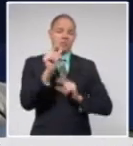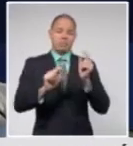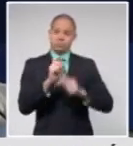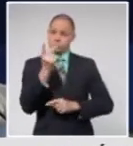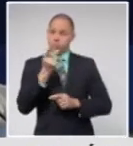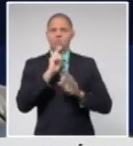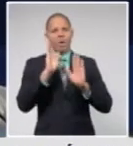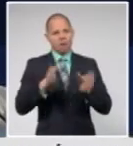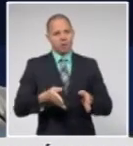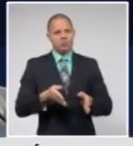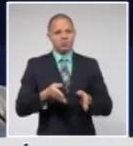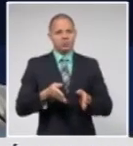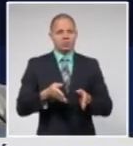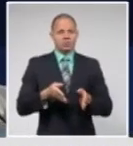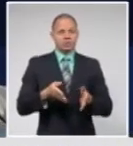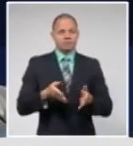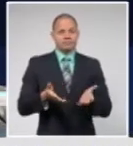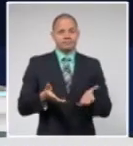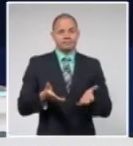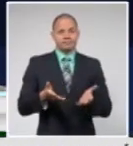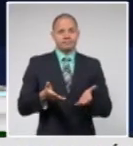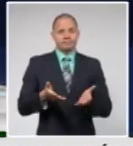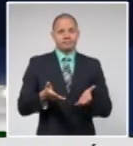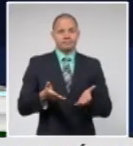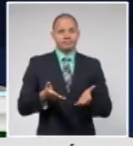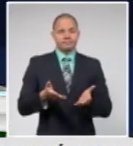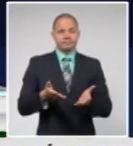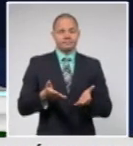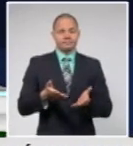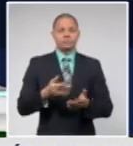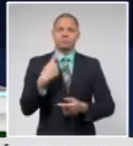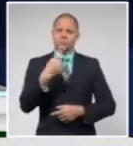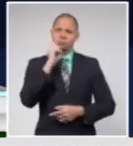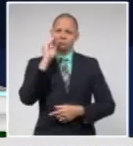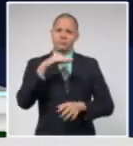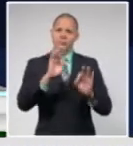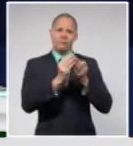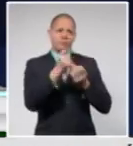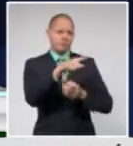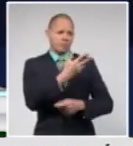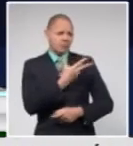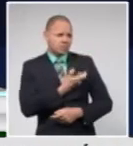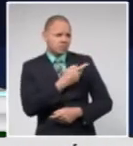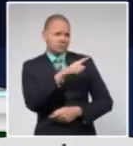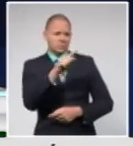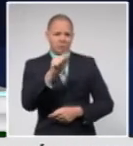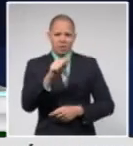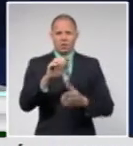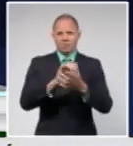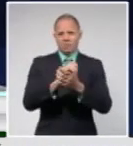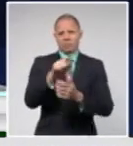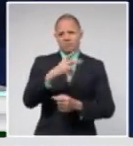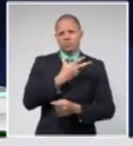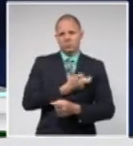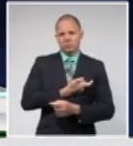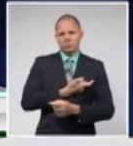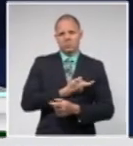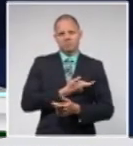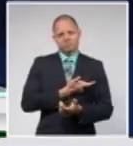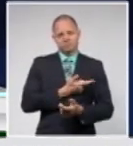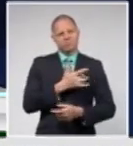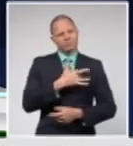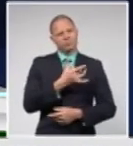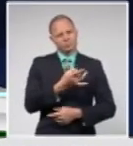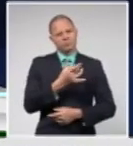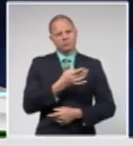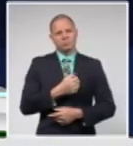female patient from Havana who suffered from some comorbidities. She showed the first symptoms on the 3rd and